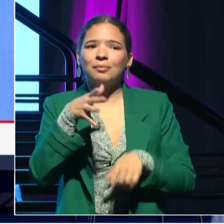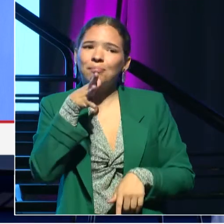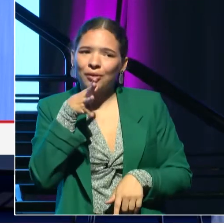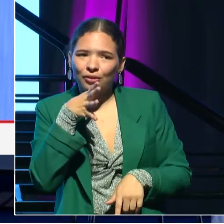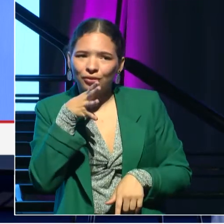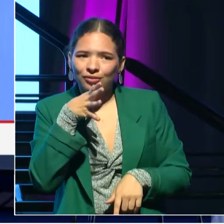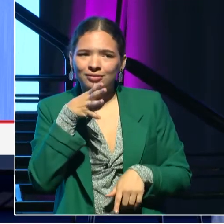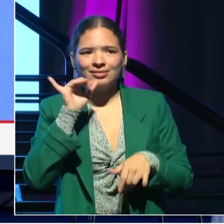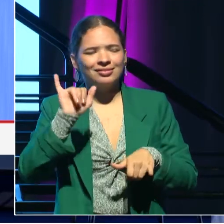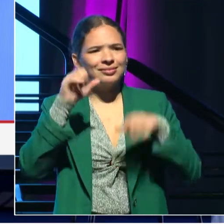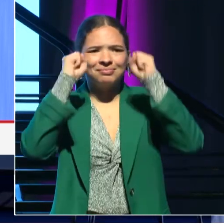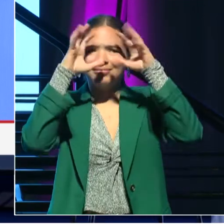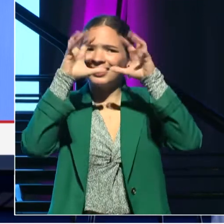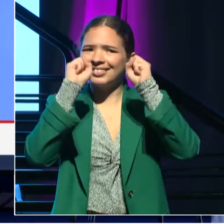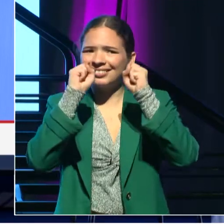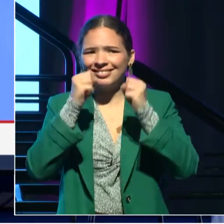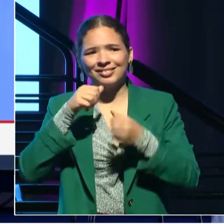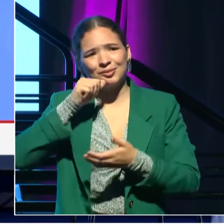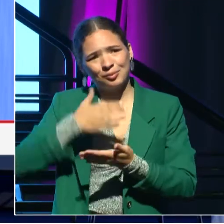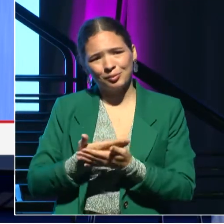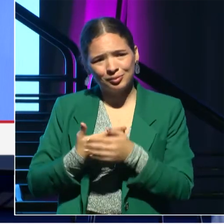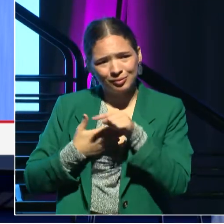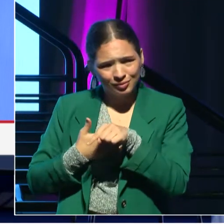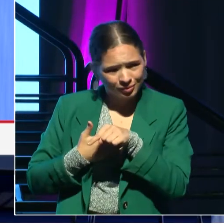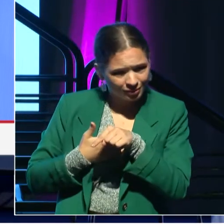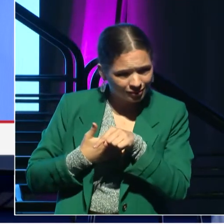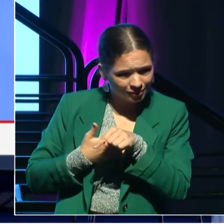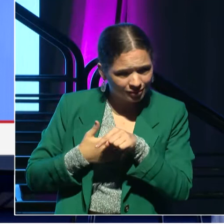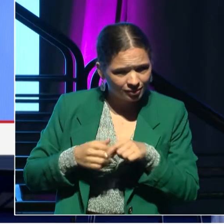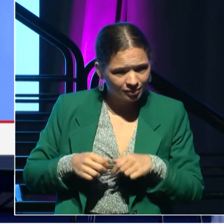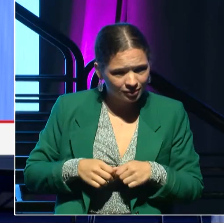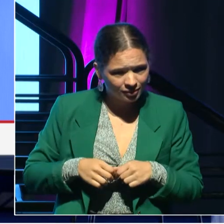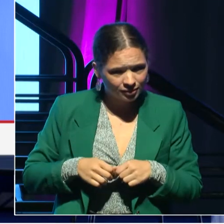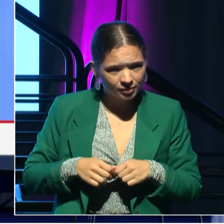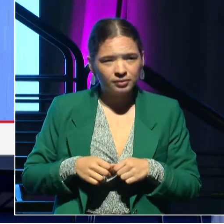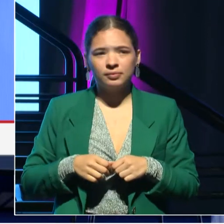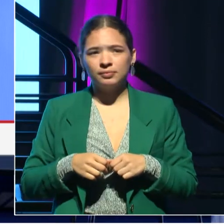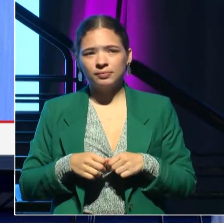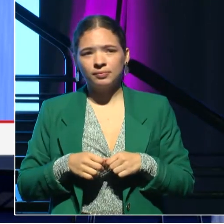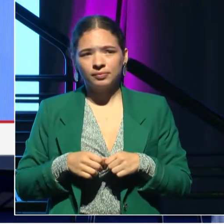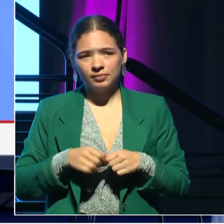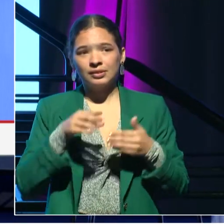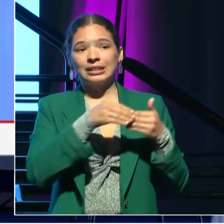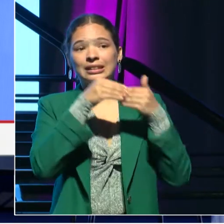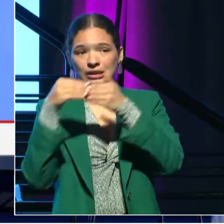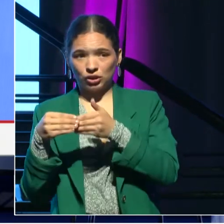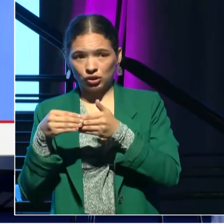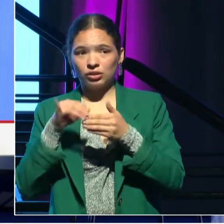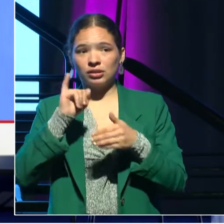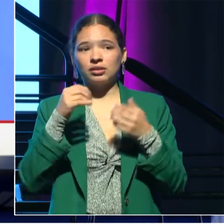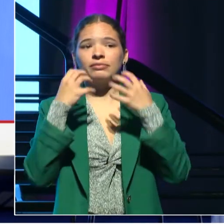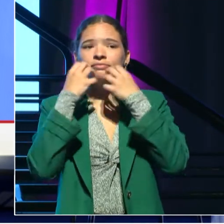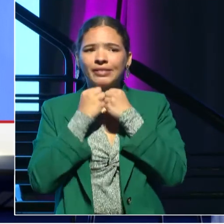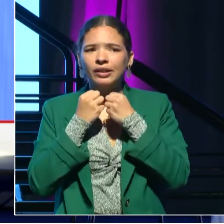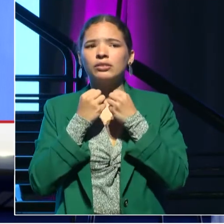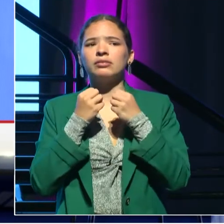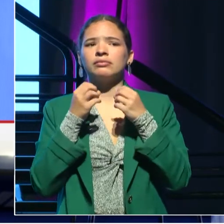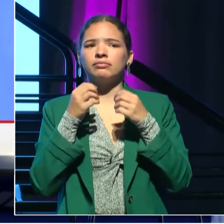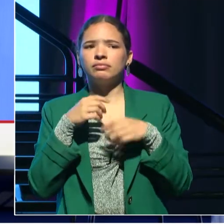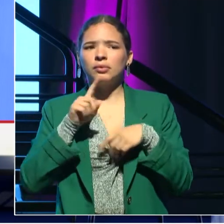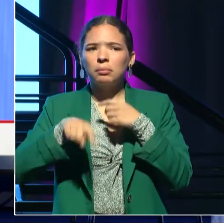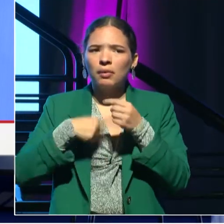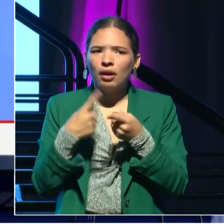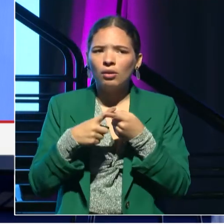daughter. She is our mayor and a leader who cares about the most vulnerable, our mothers and